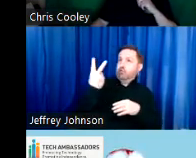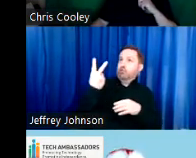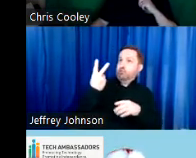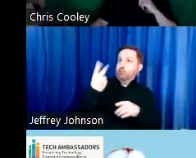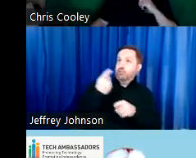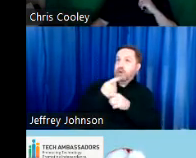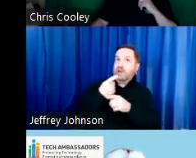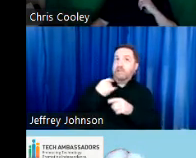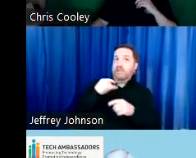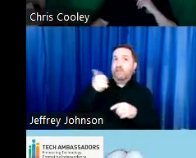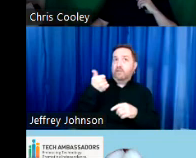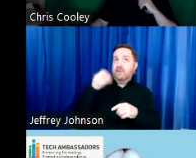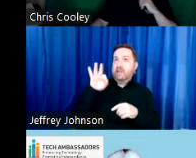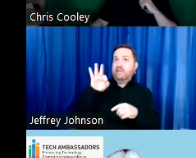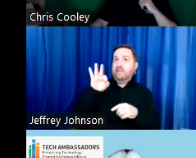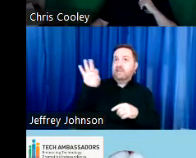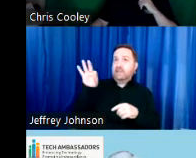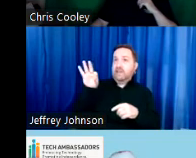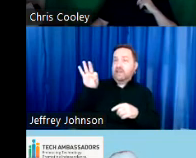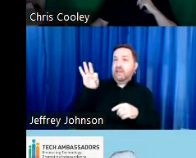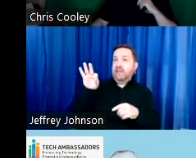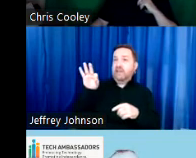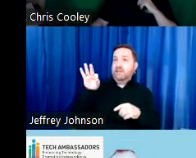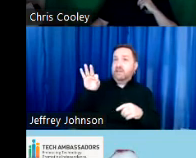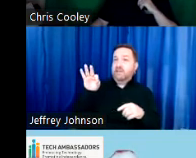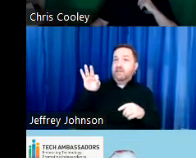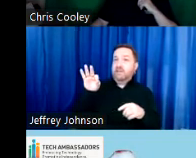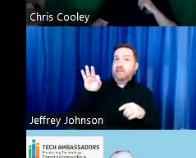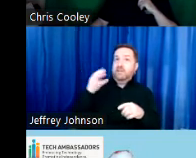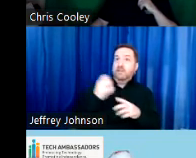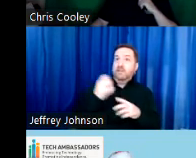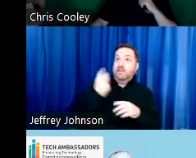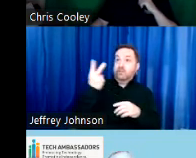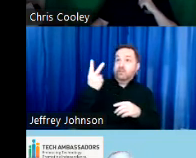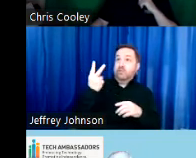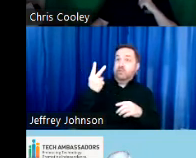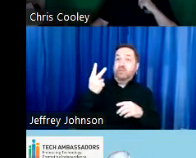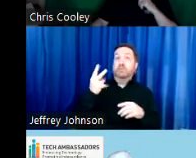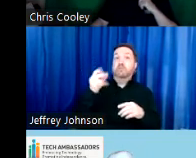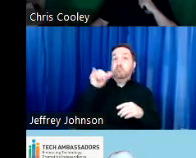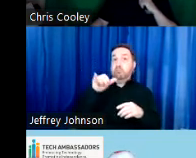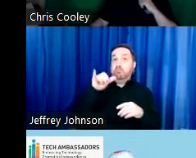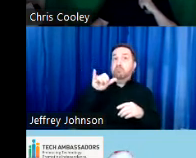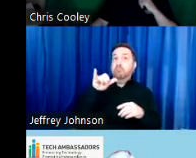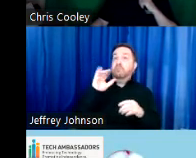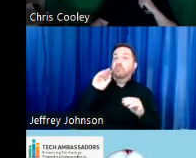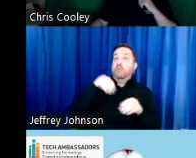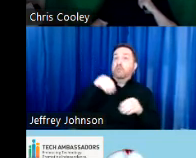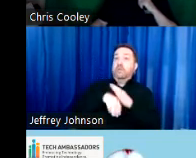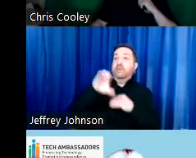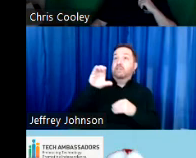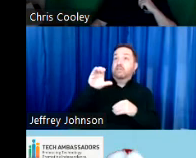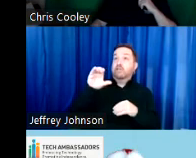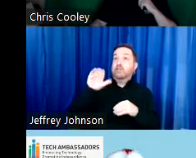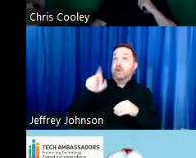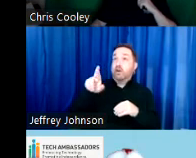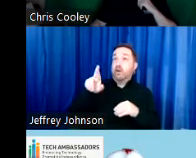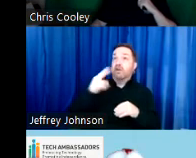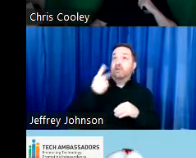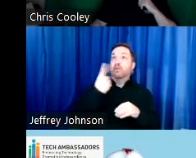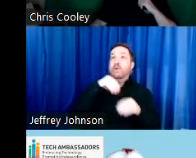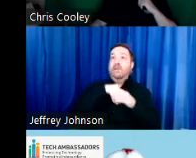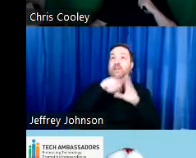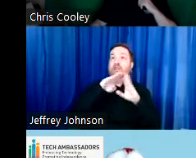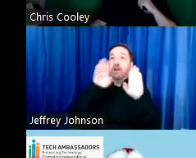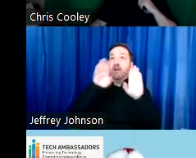for $19.99, you get 2 of these. You could put one in your car and one in your house